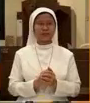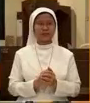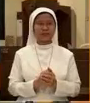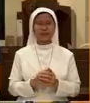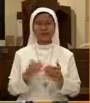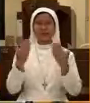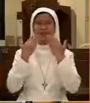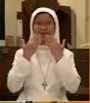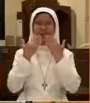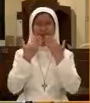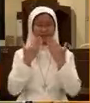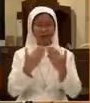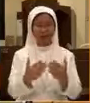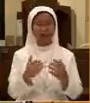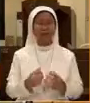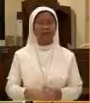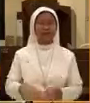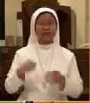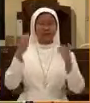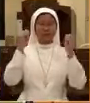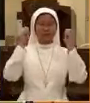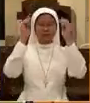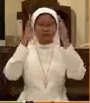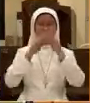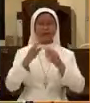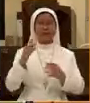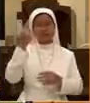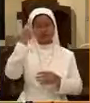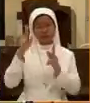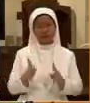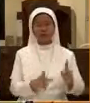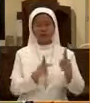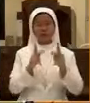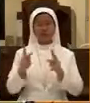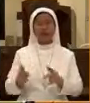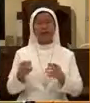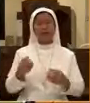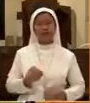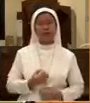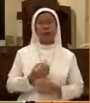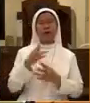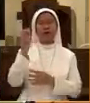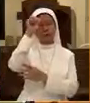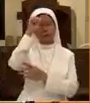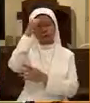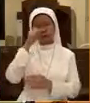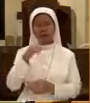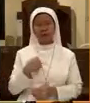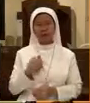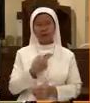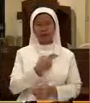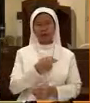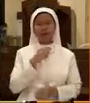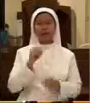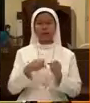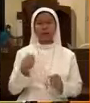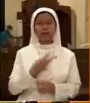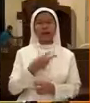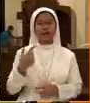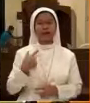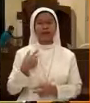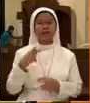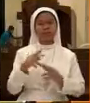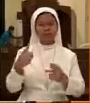Thank you, Your Eminence, for the powerful and encouraging reminder that because we are so blessed and gifted with so